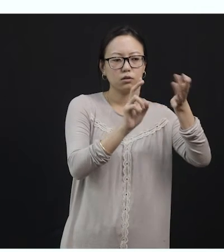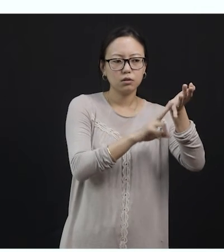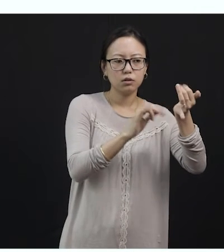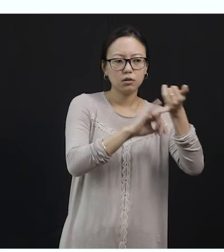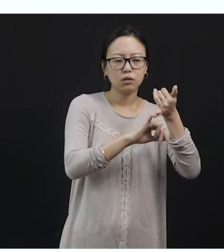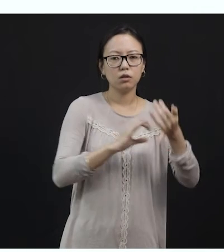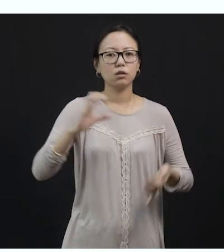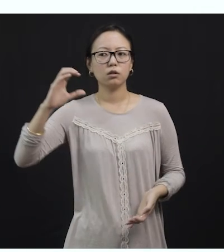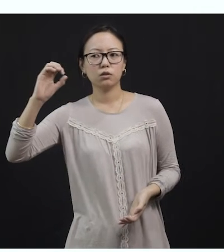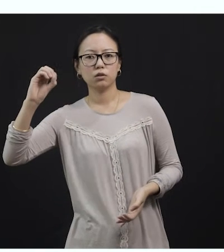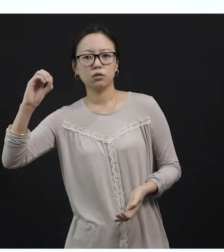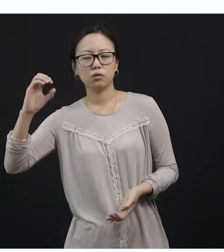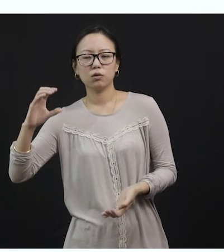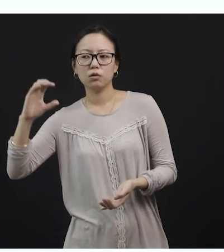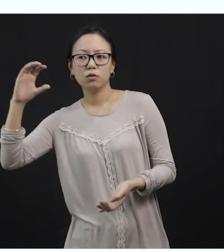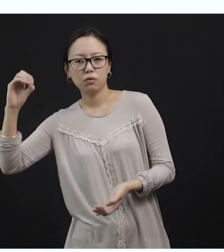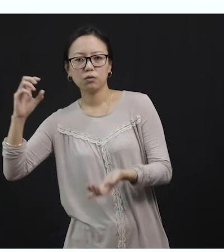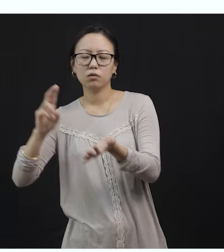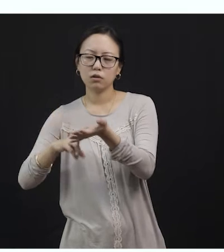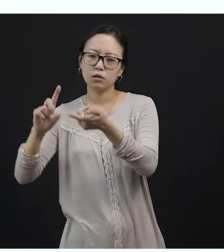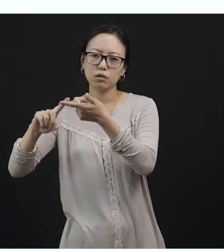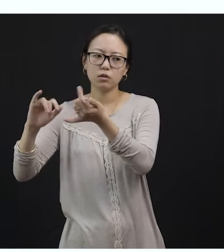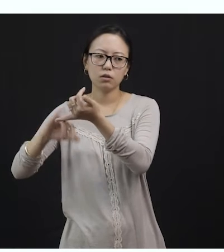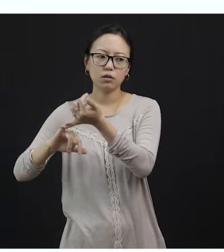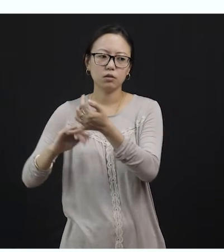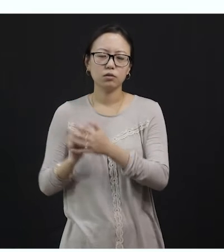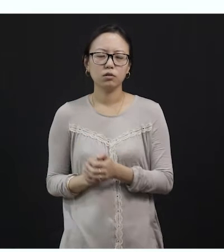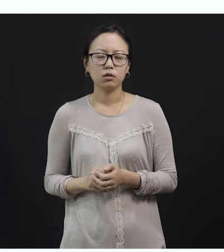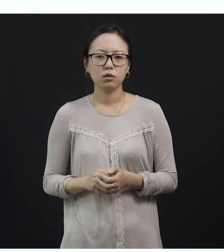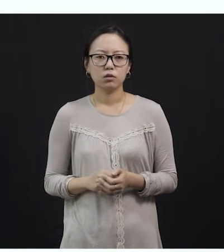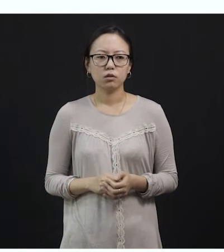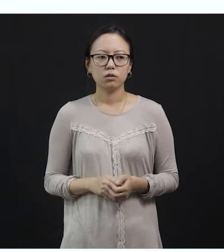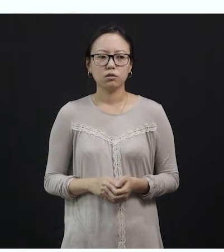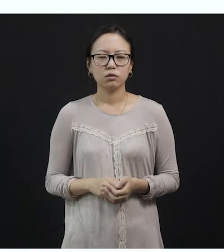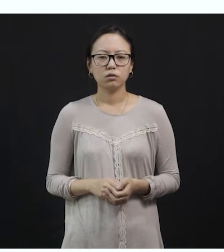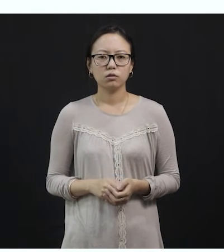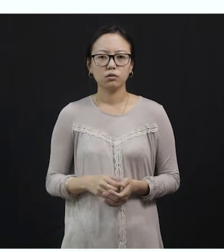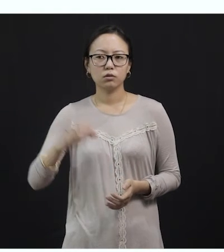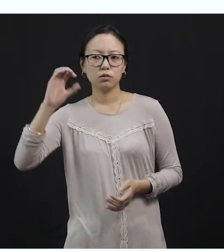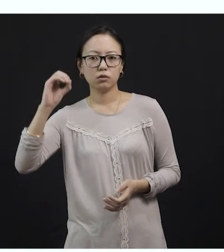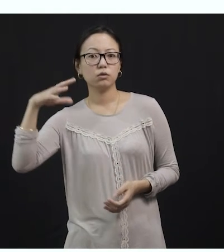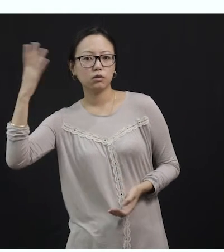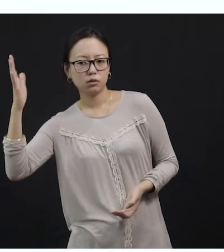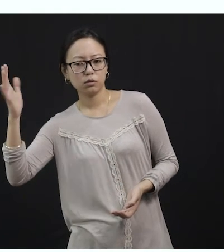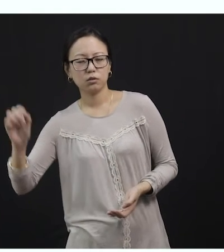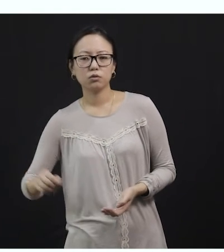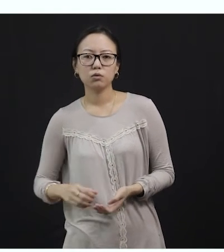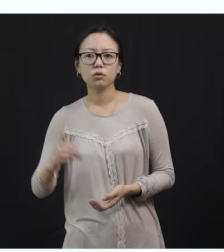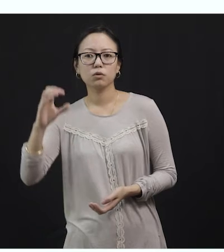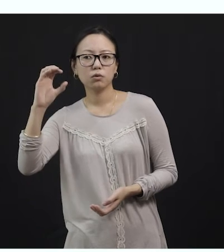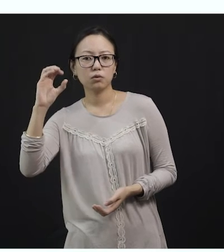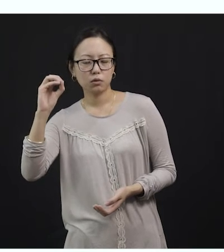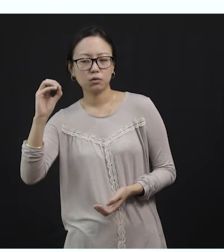and 0 ones. Okay, 0 is given here, so we will write 0 ones. Okay,